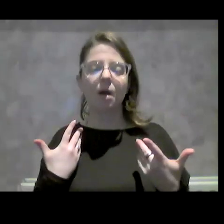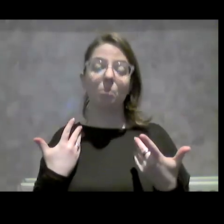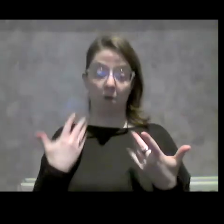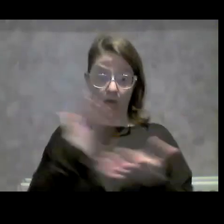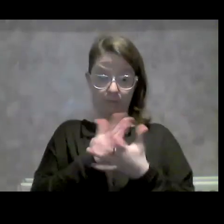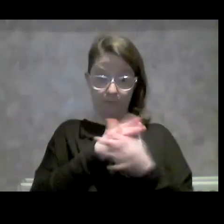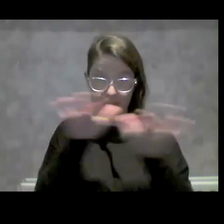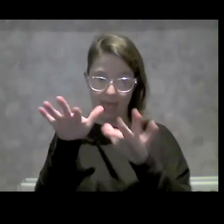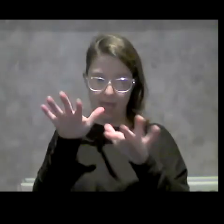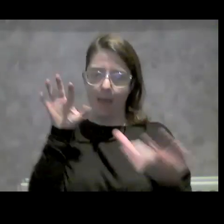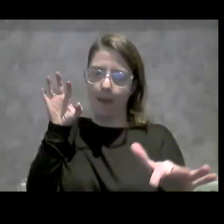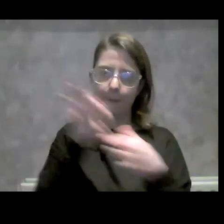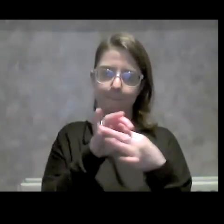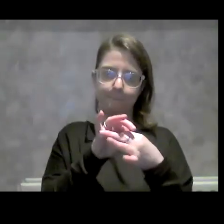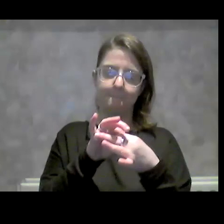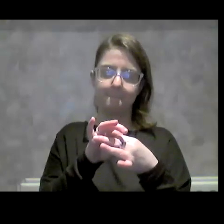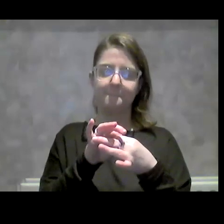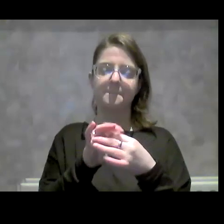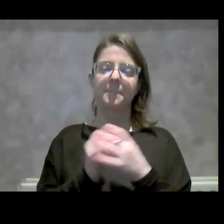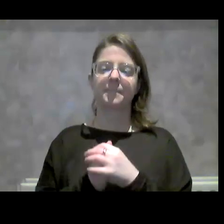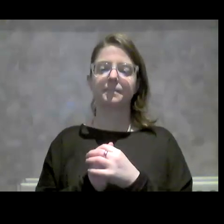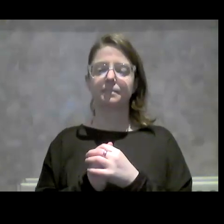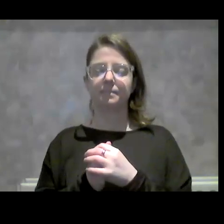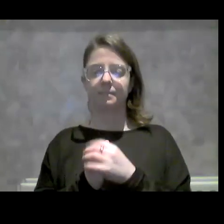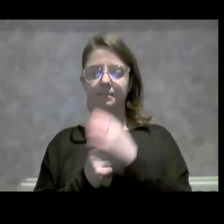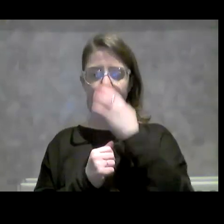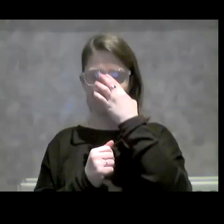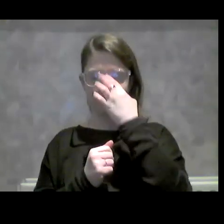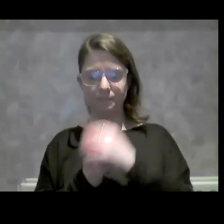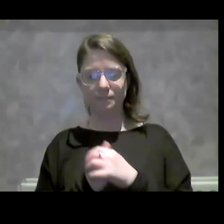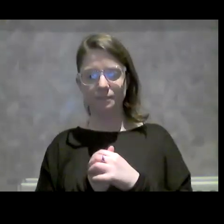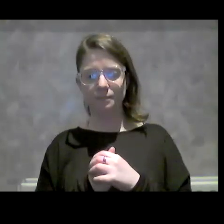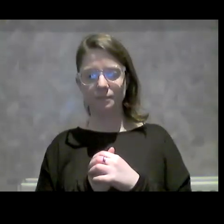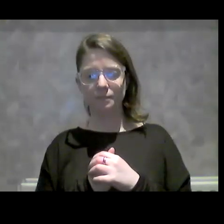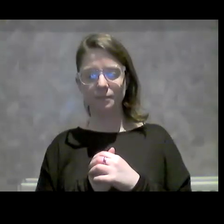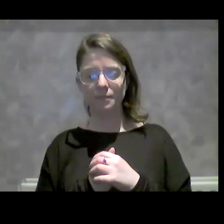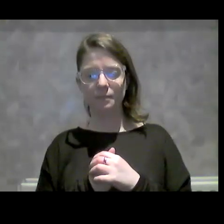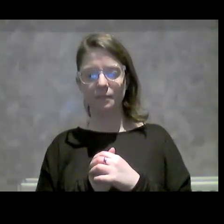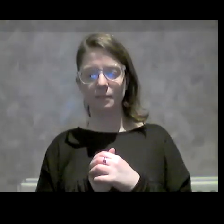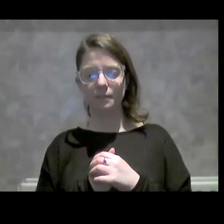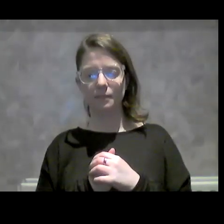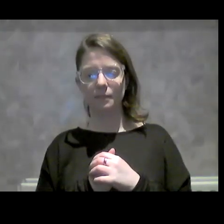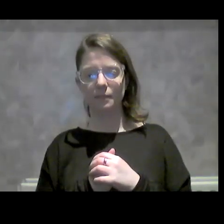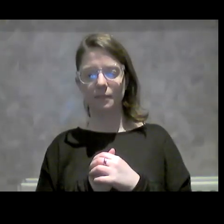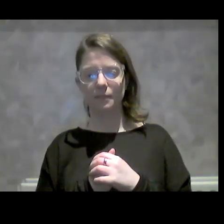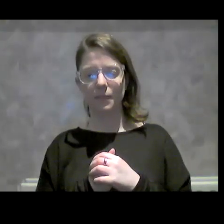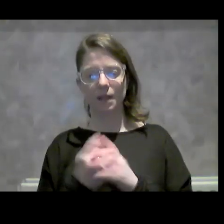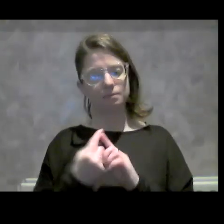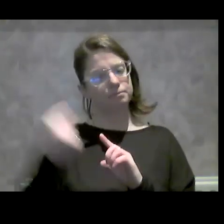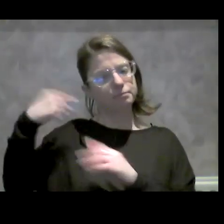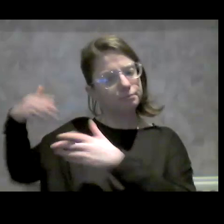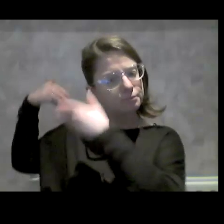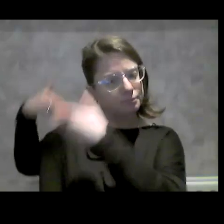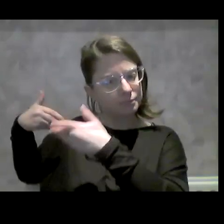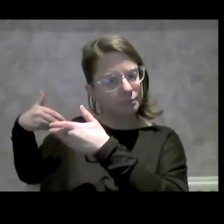you, and yeah, just I I I went through a little bit of a time of